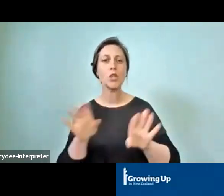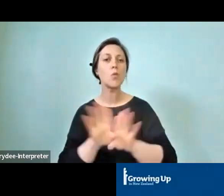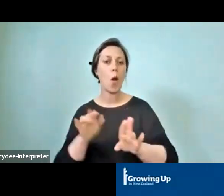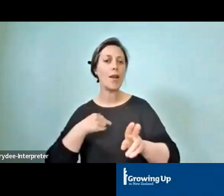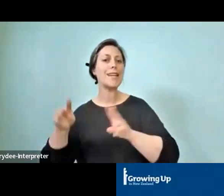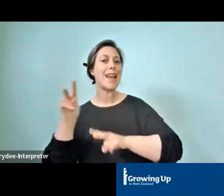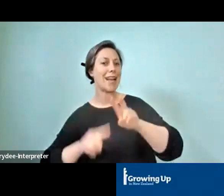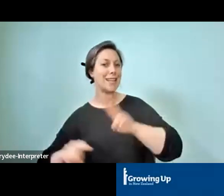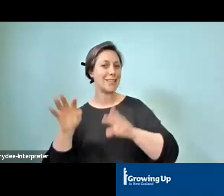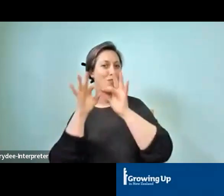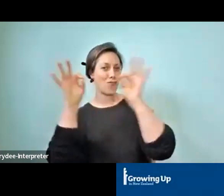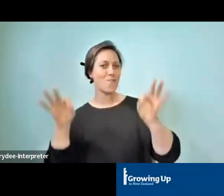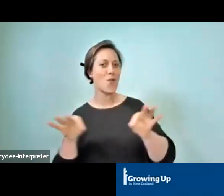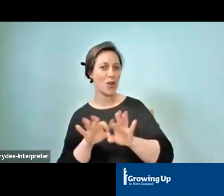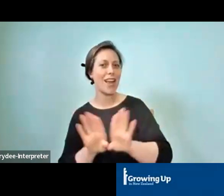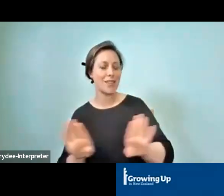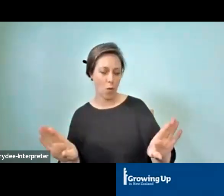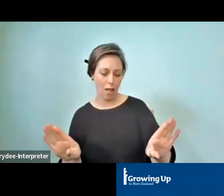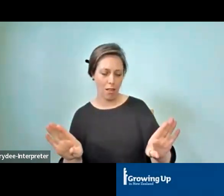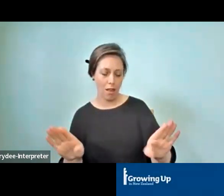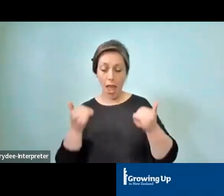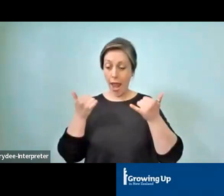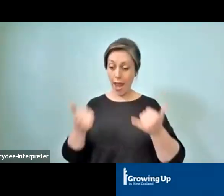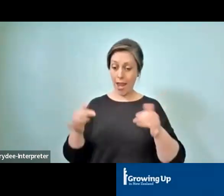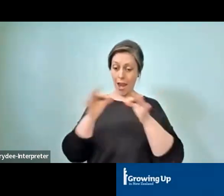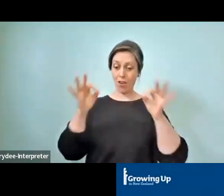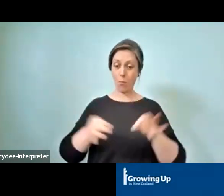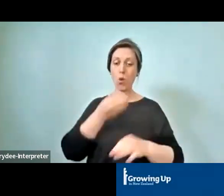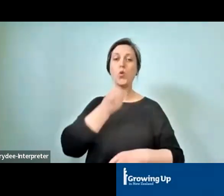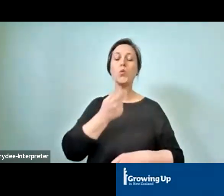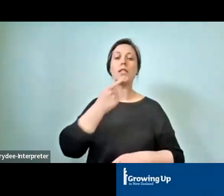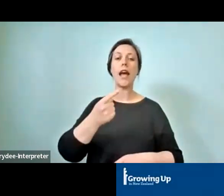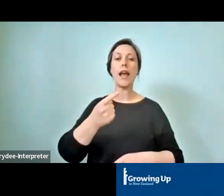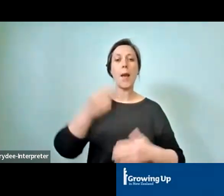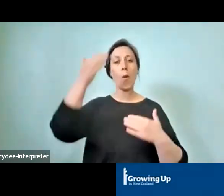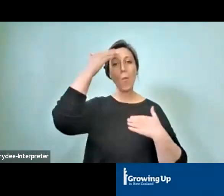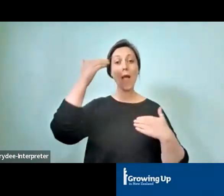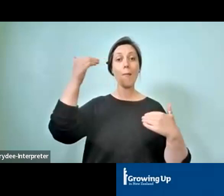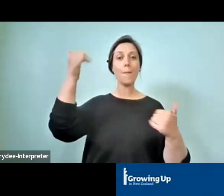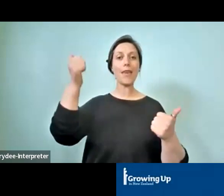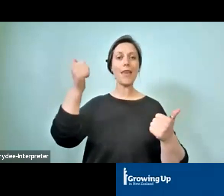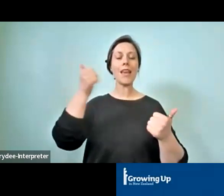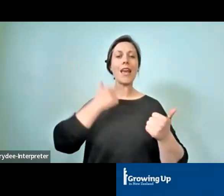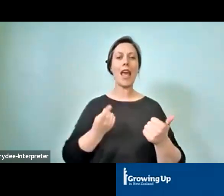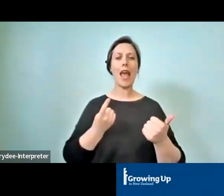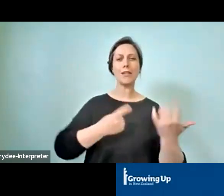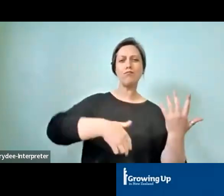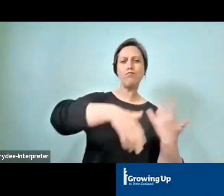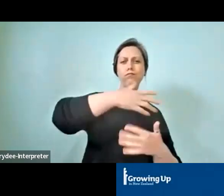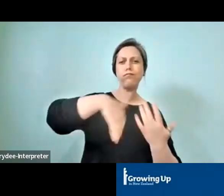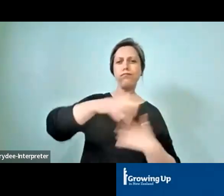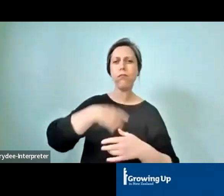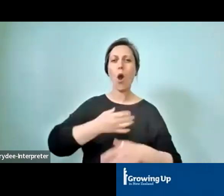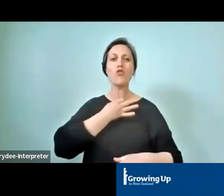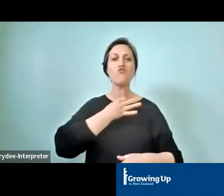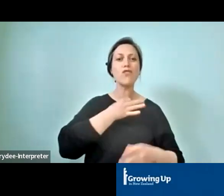the analytical framework that we're currently using is that mental well-being is the product of the interplay of risk factors